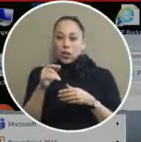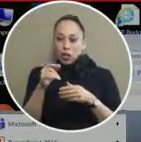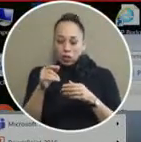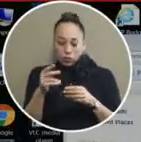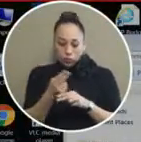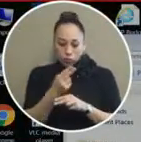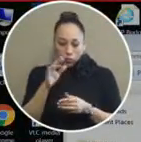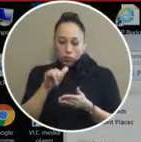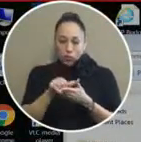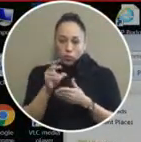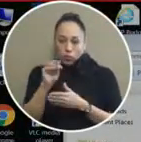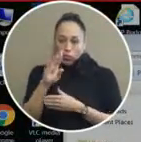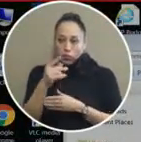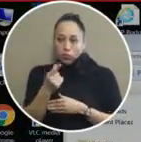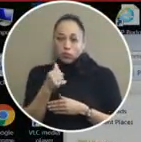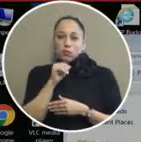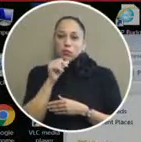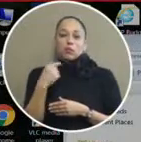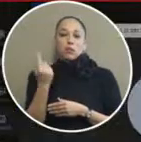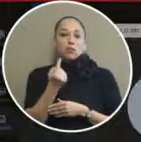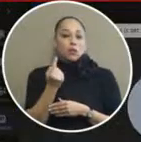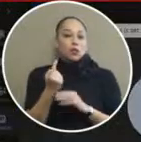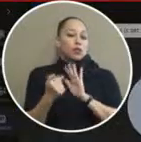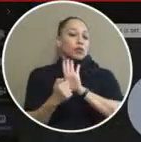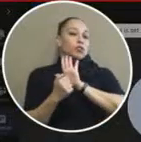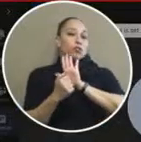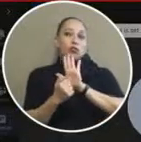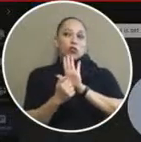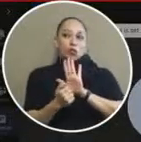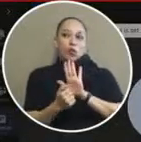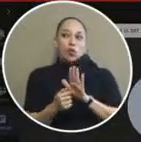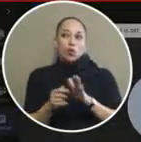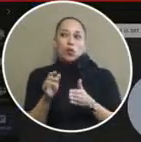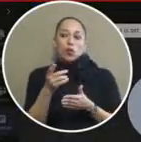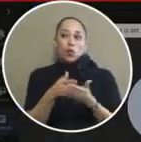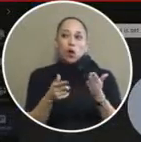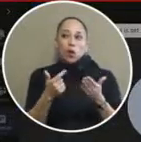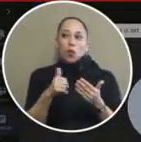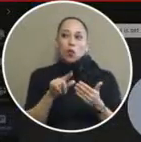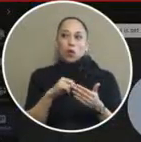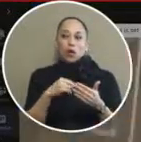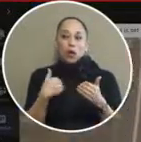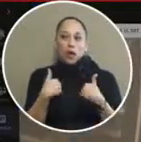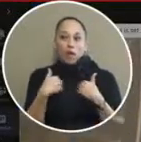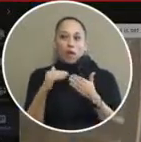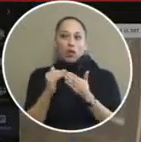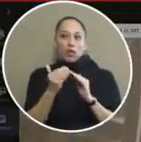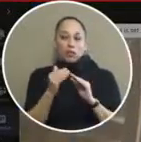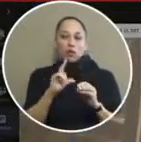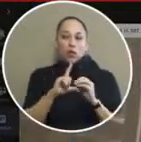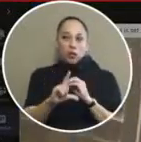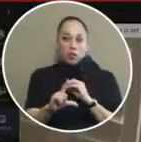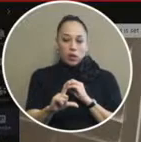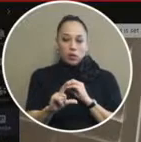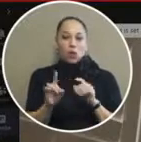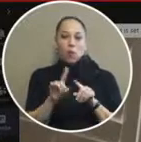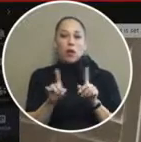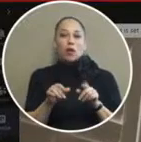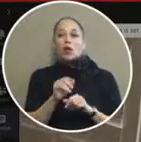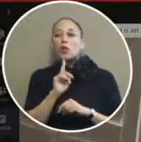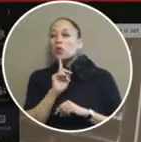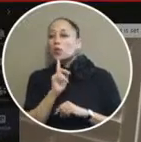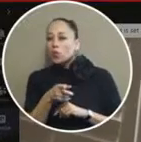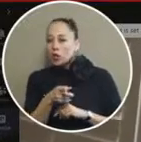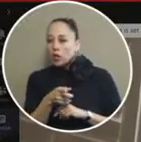our organization to not only show you the talent that we have in the city of El Paso, but